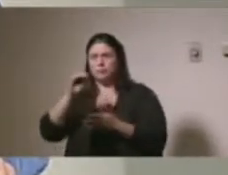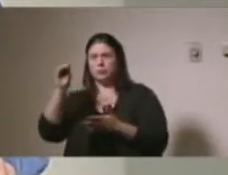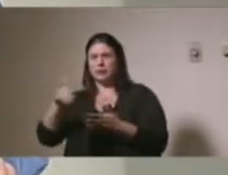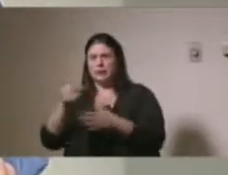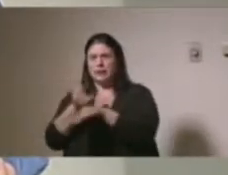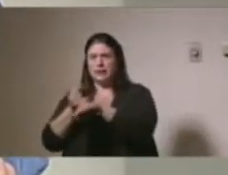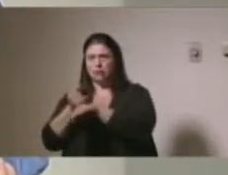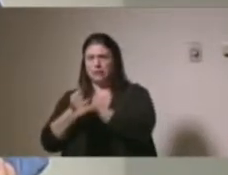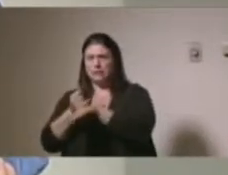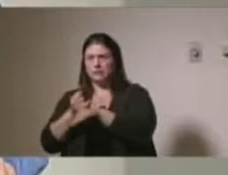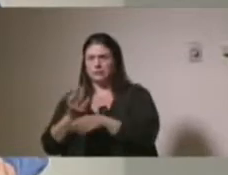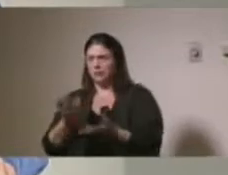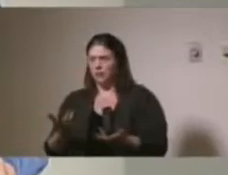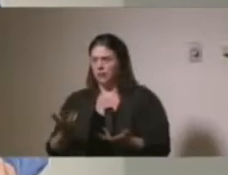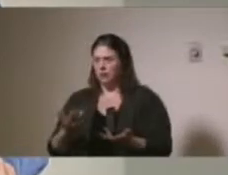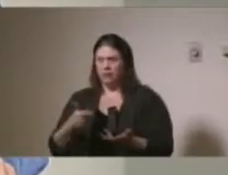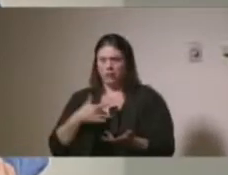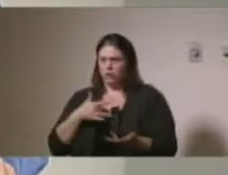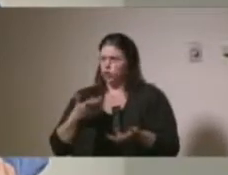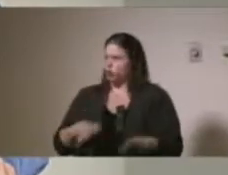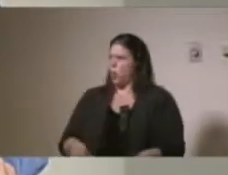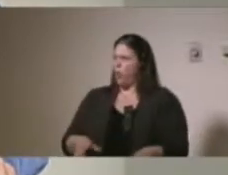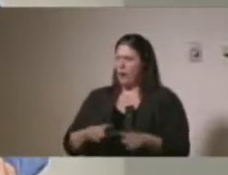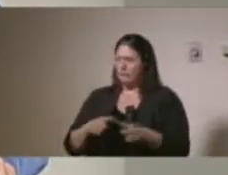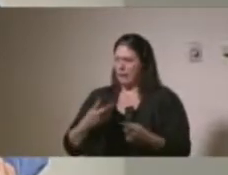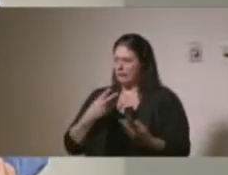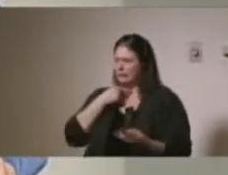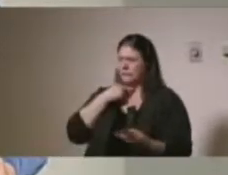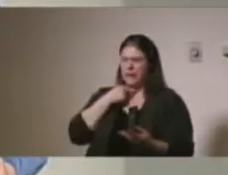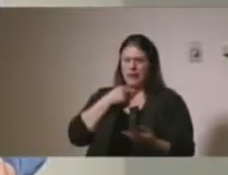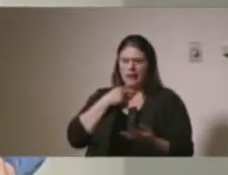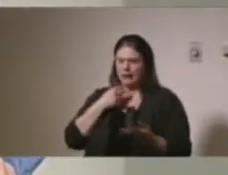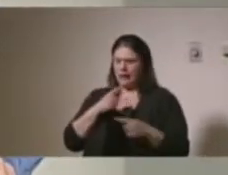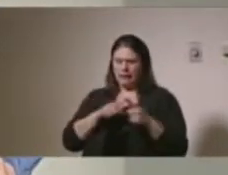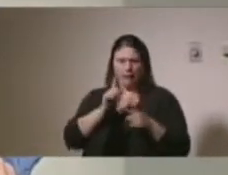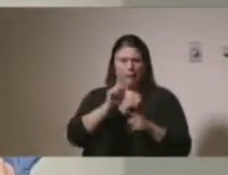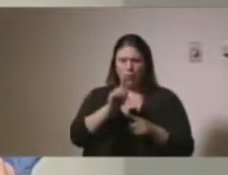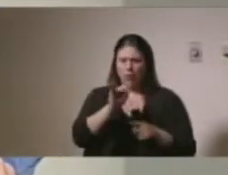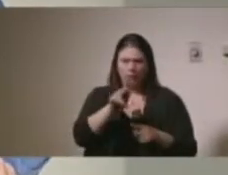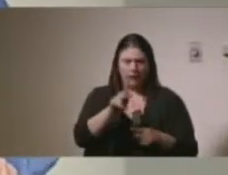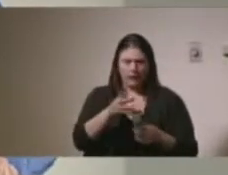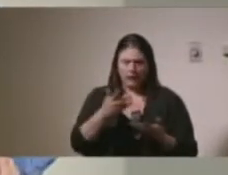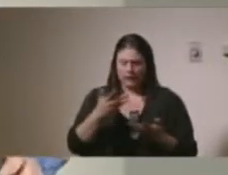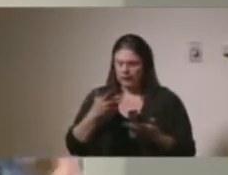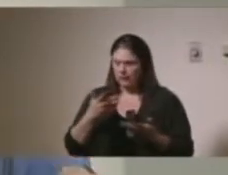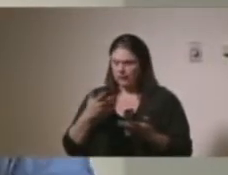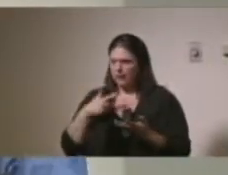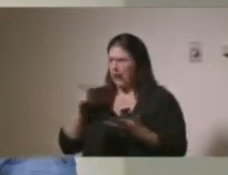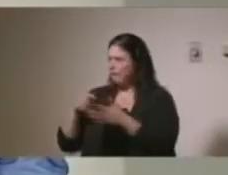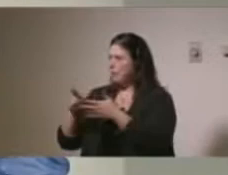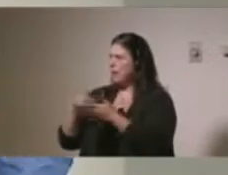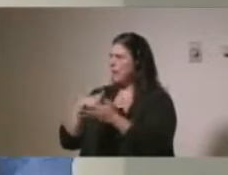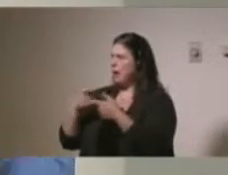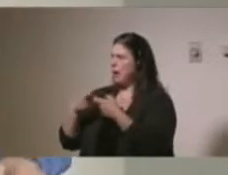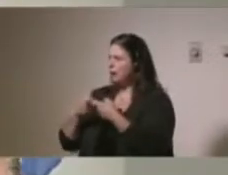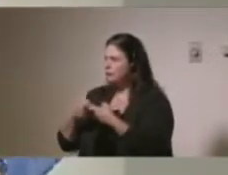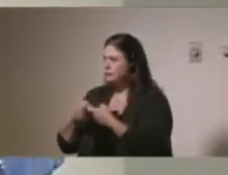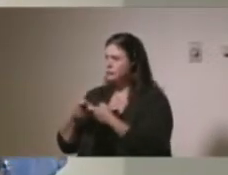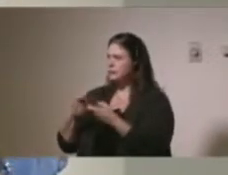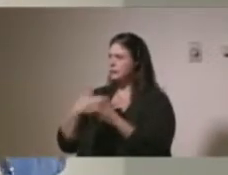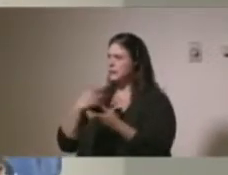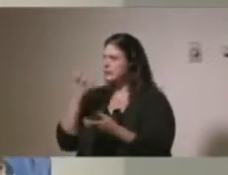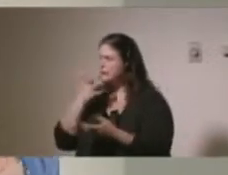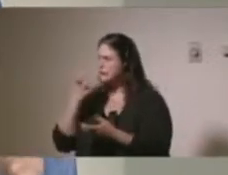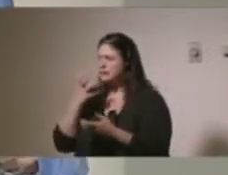your utilities and paying other bills, it's just a constant juggling act for these particular individuals. In